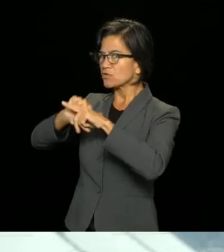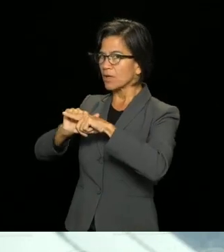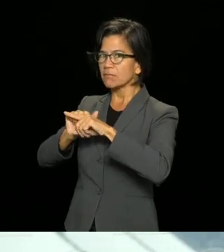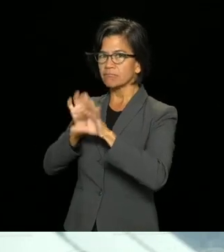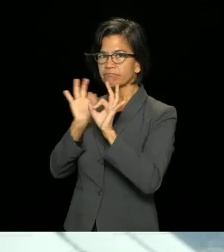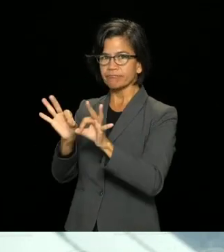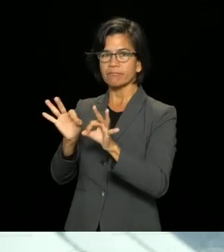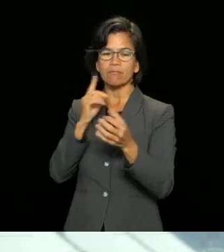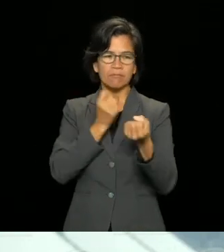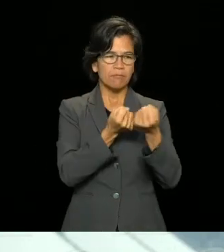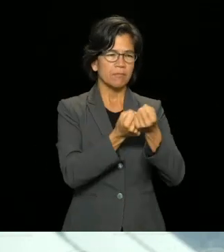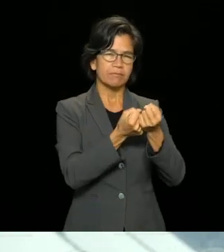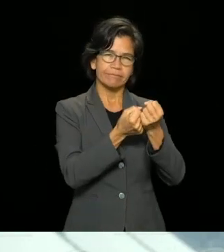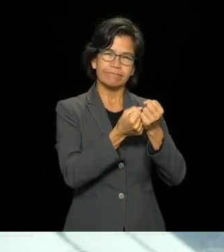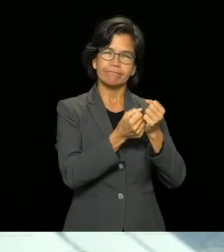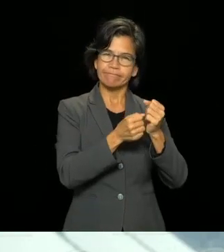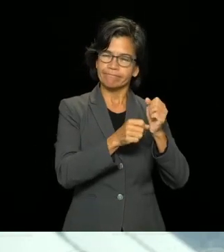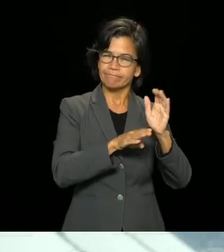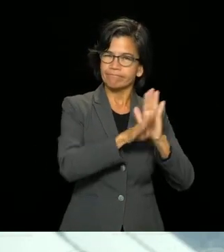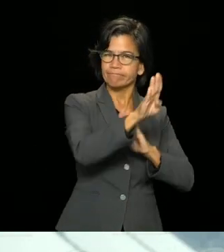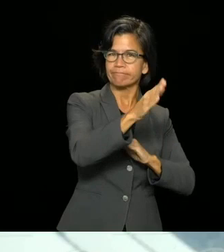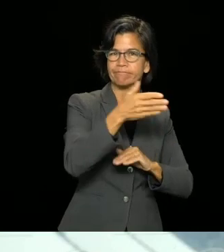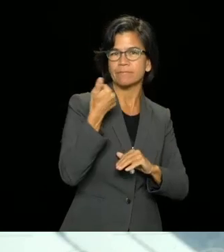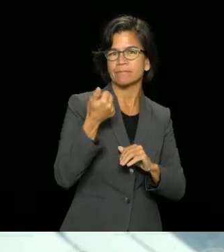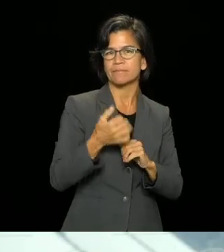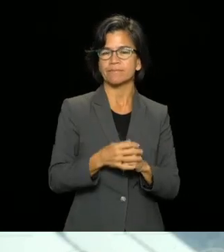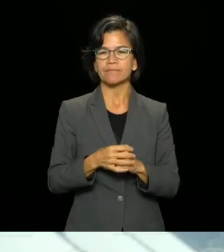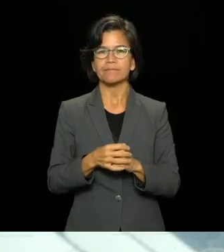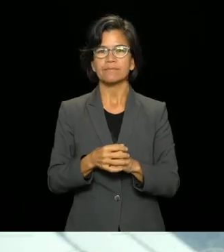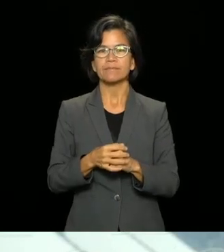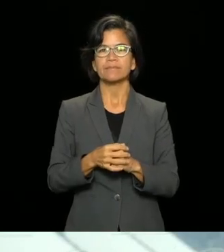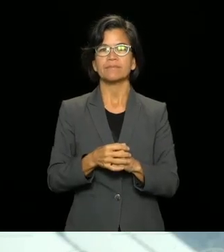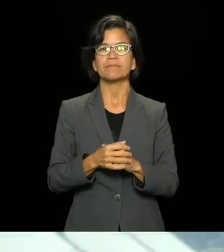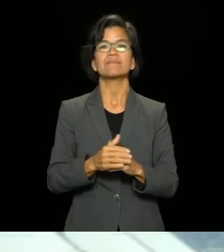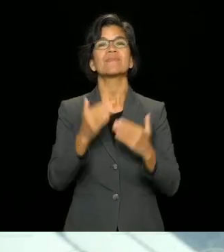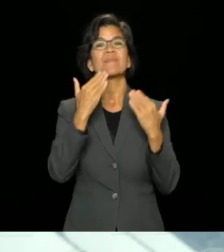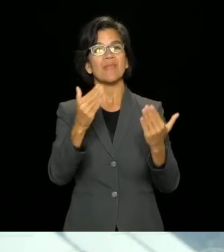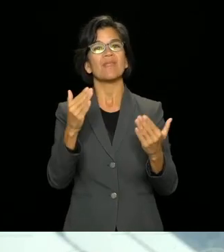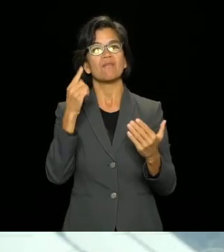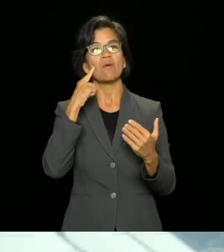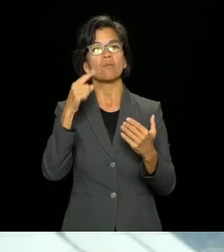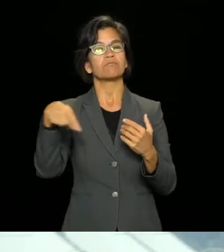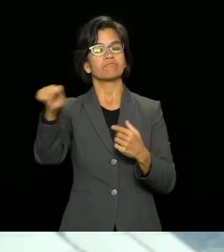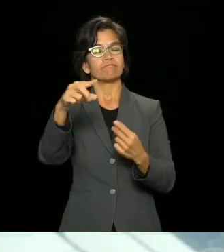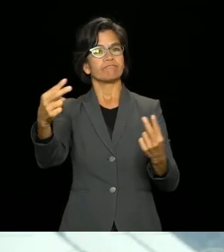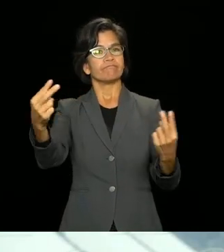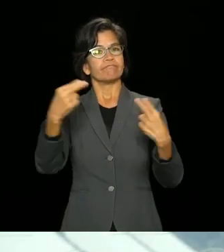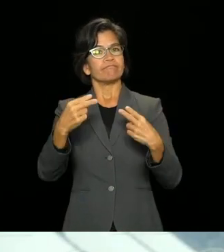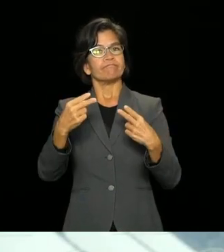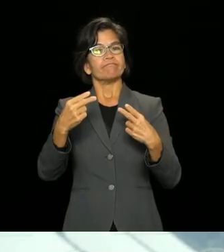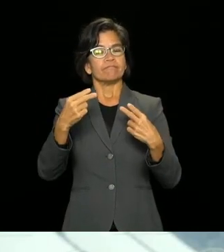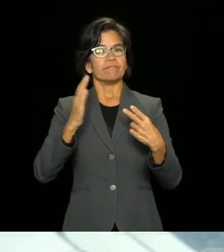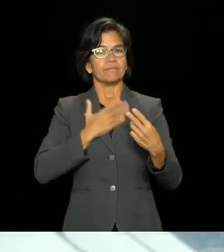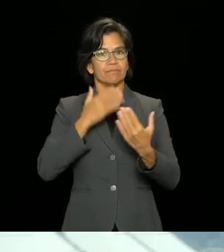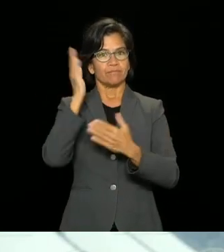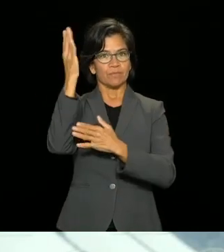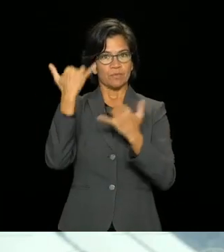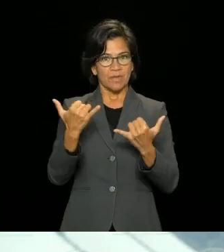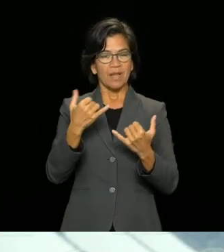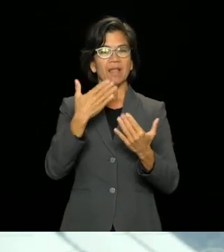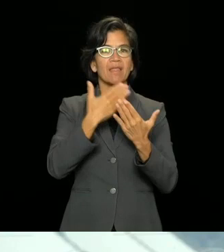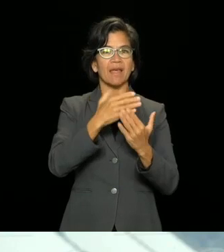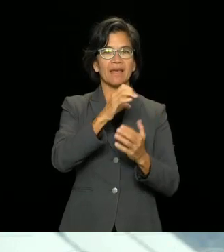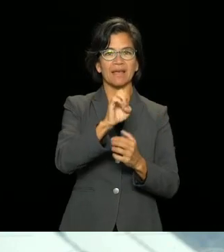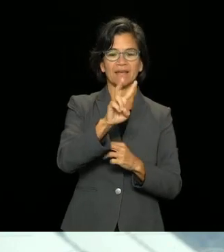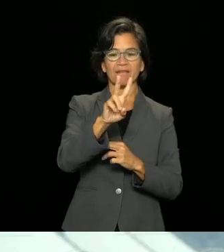today, I want to thank you for tuning in remotely. And I want to thank Tracy and everyone at EVA BC, along with all our partners across